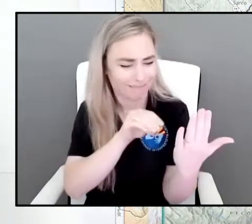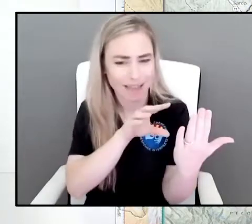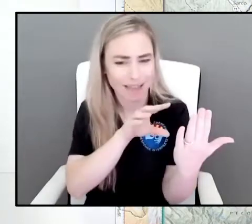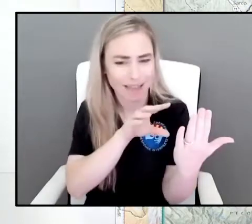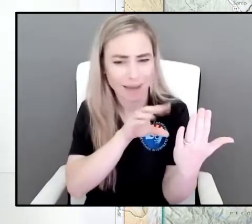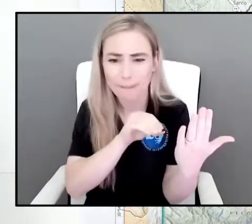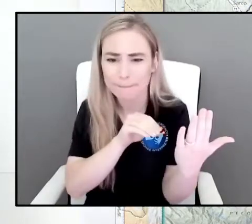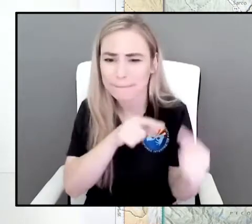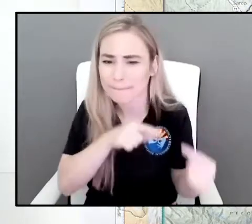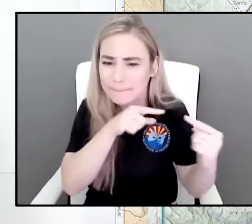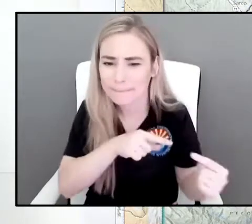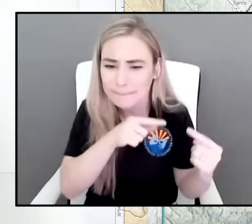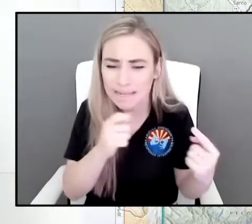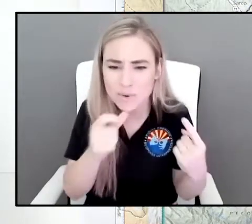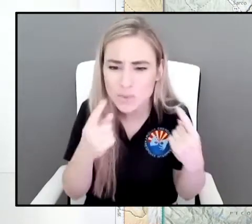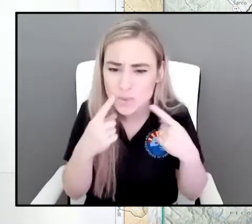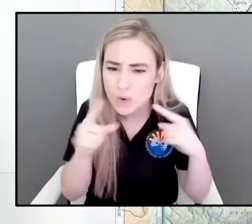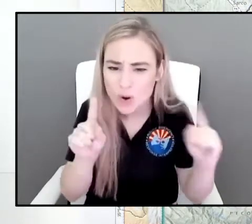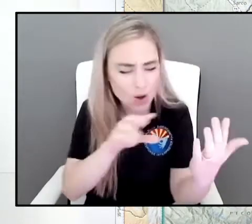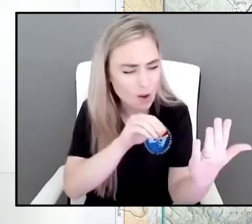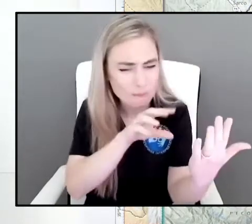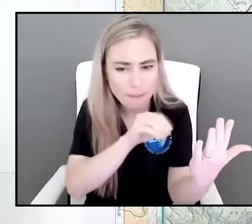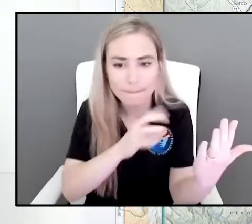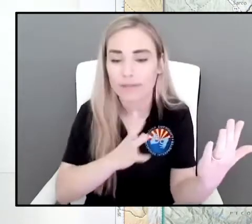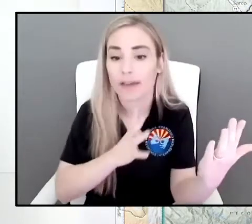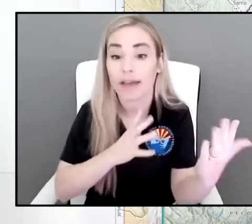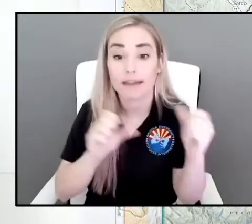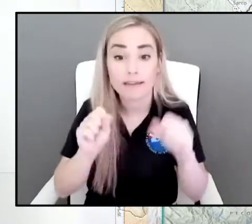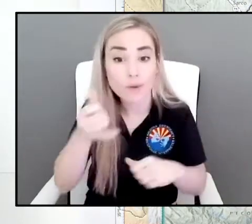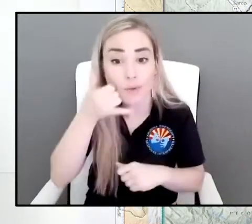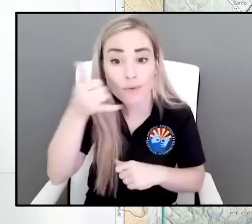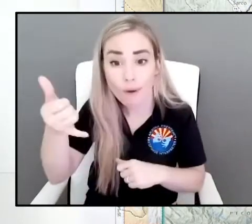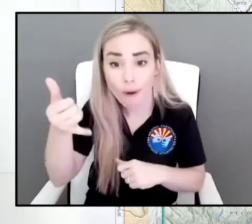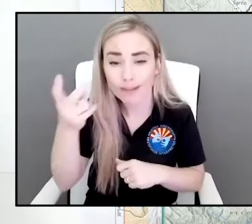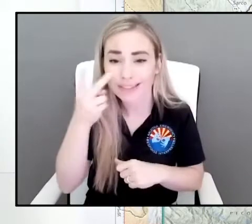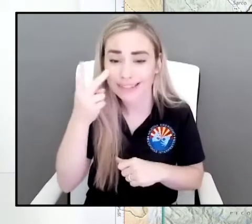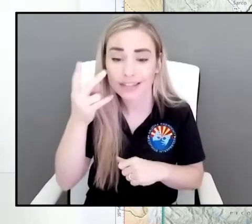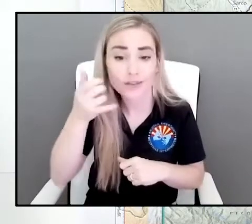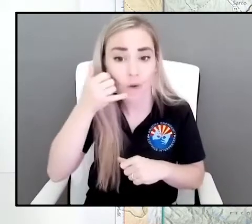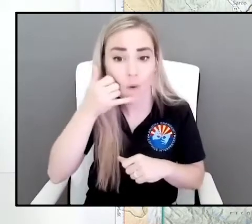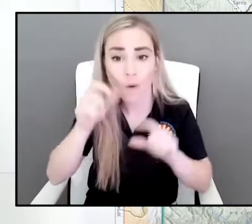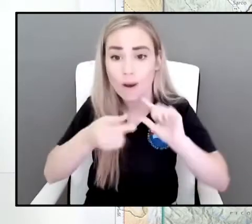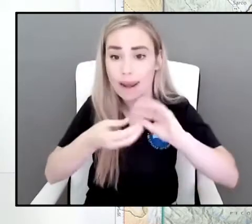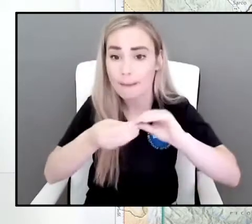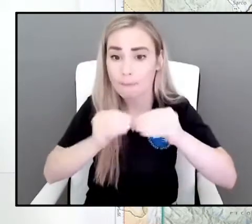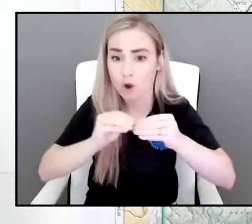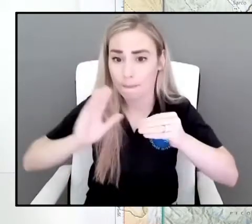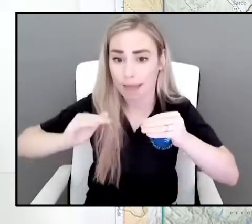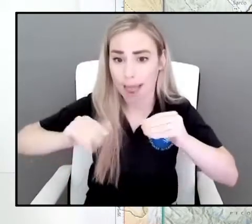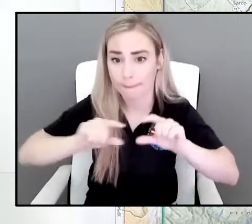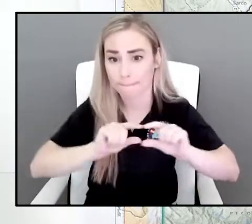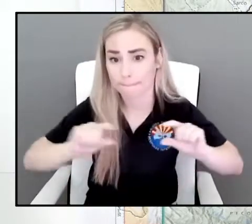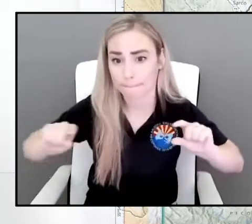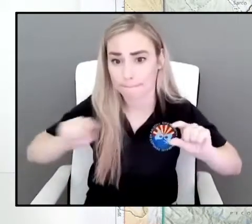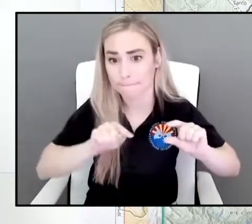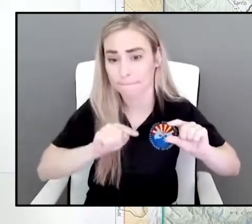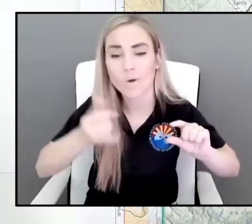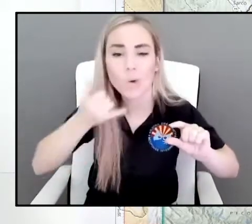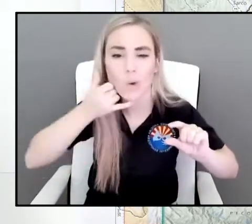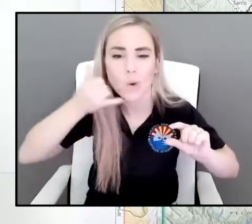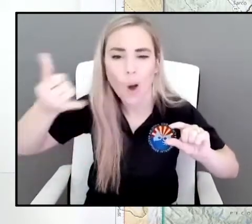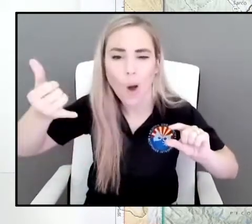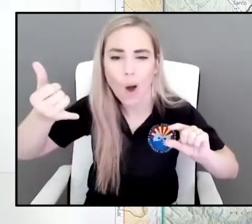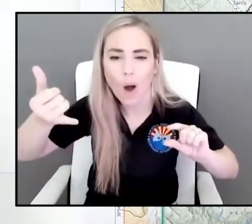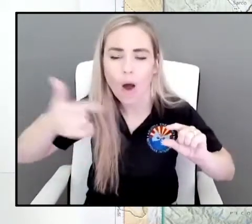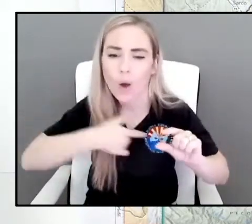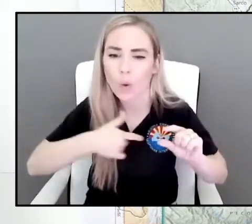then there's a telephone number at the bottom of the screen. Please call that and we will take your information and